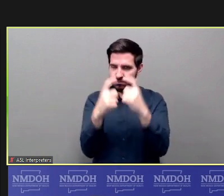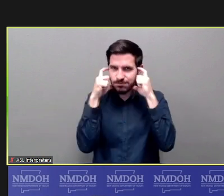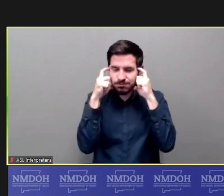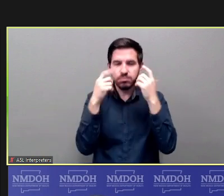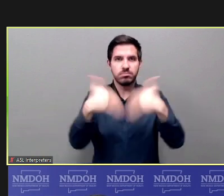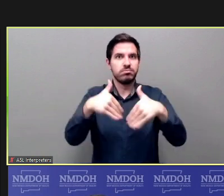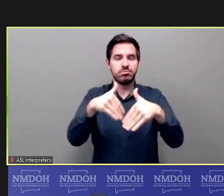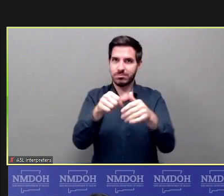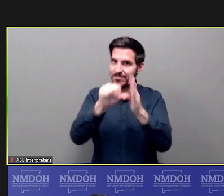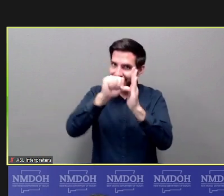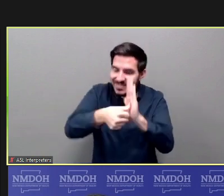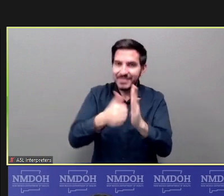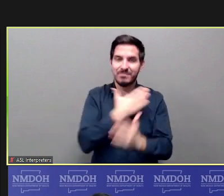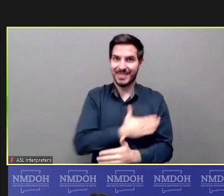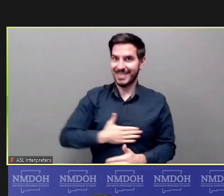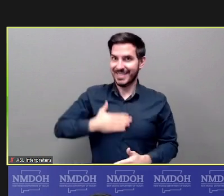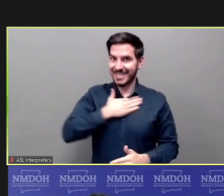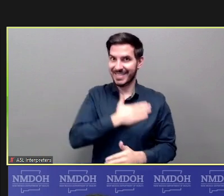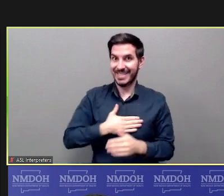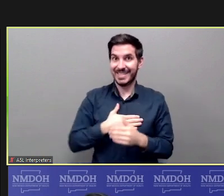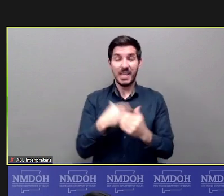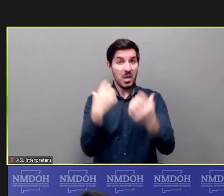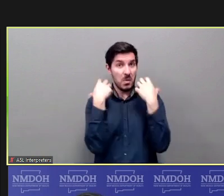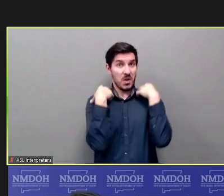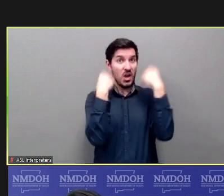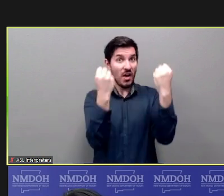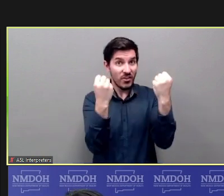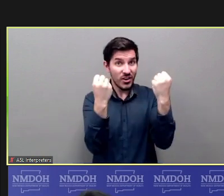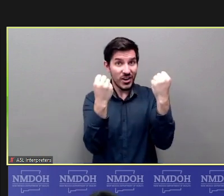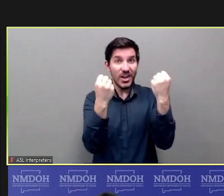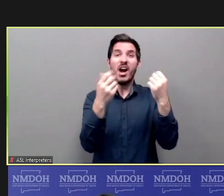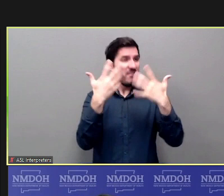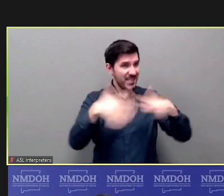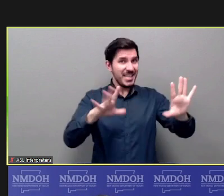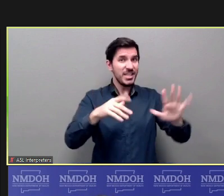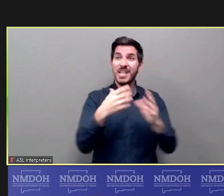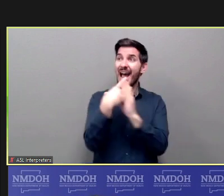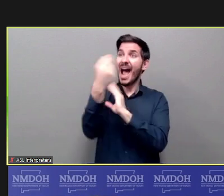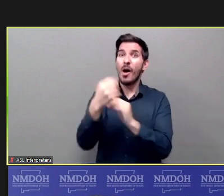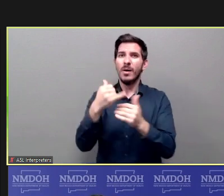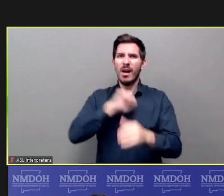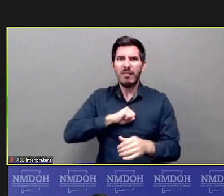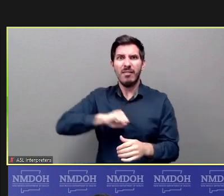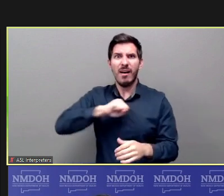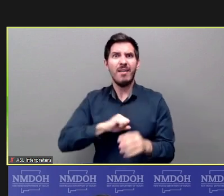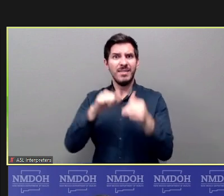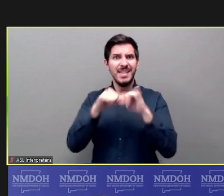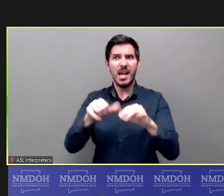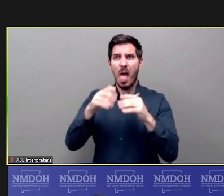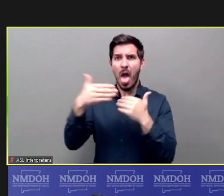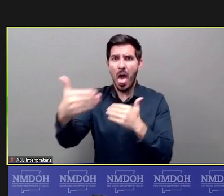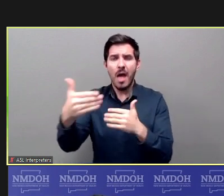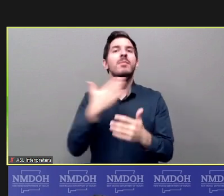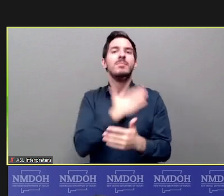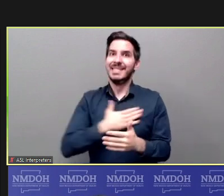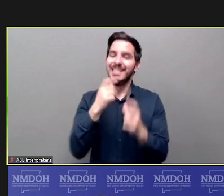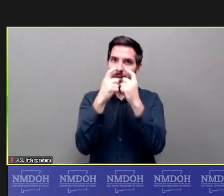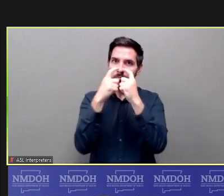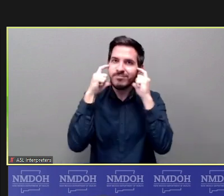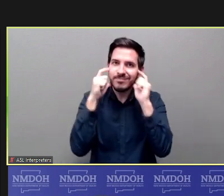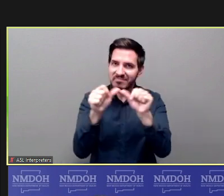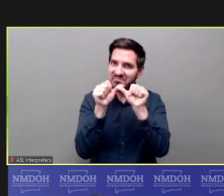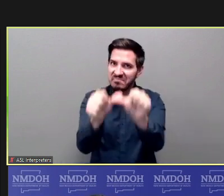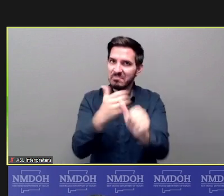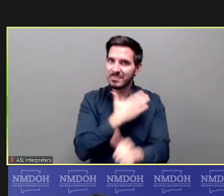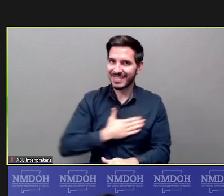then when you're recovered, if you're still coughing, wear a mask at work or when you're out and about. So this